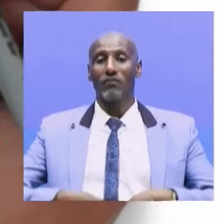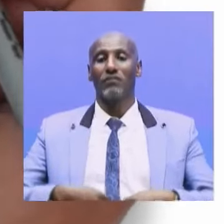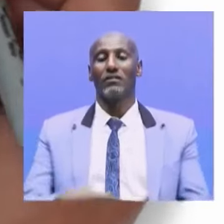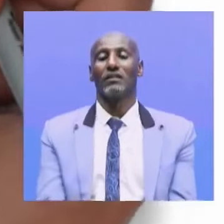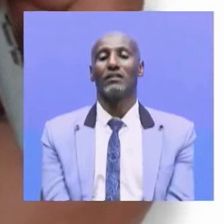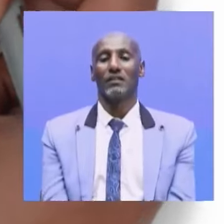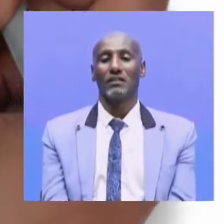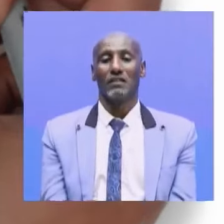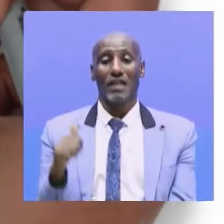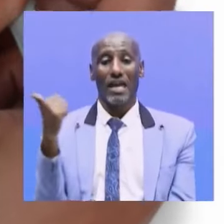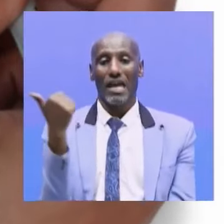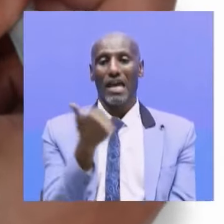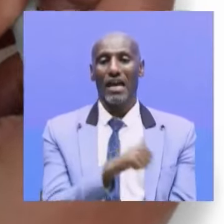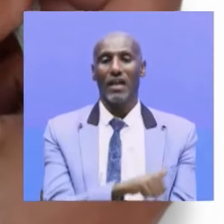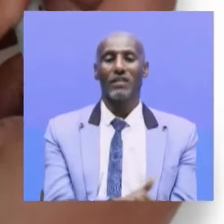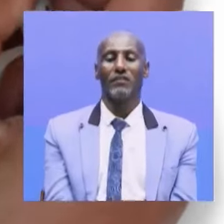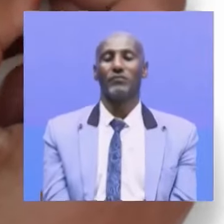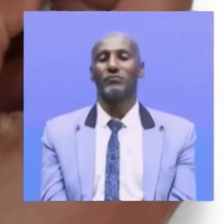any